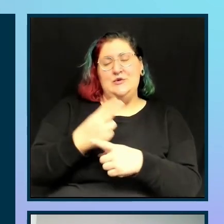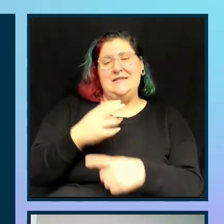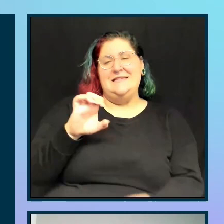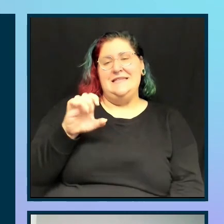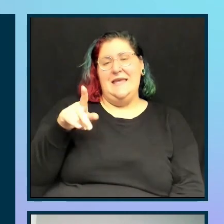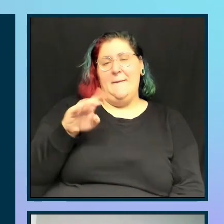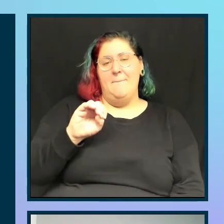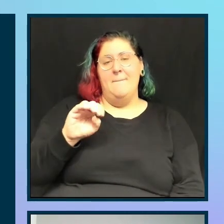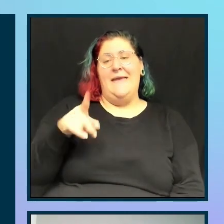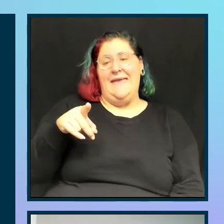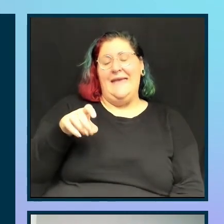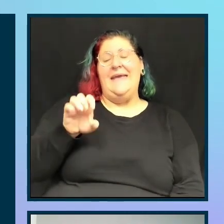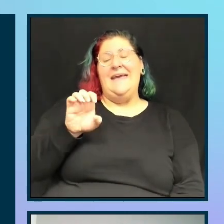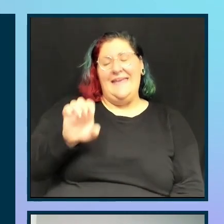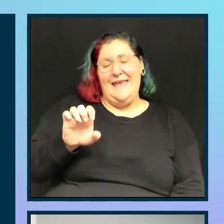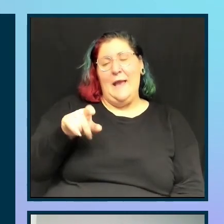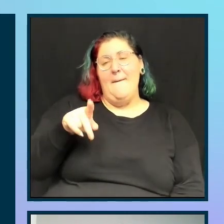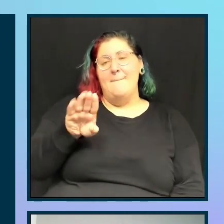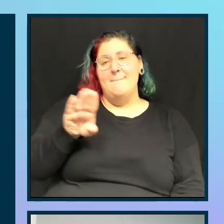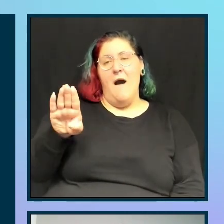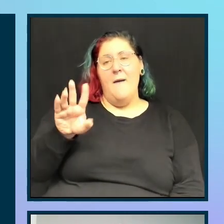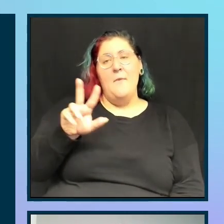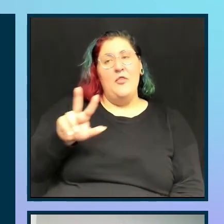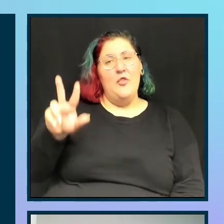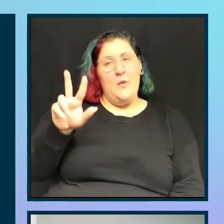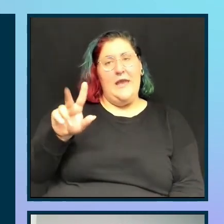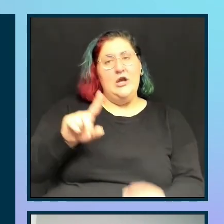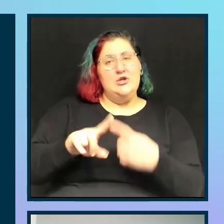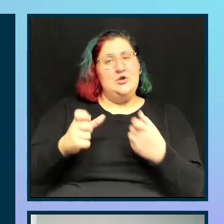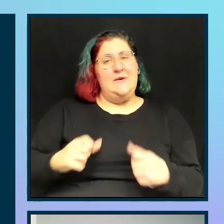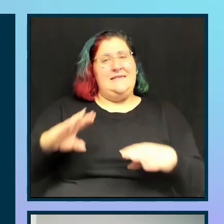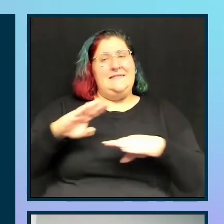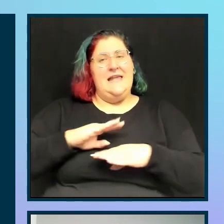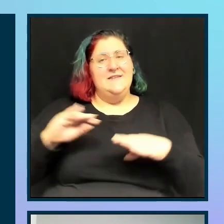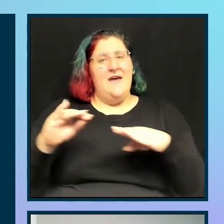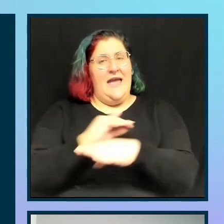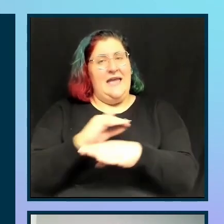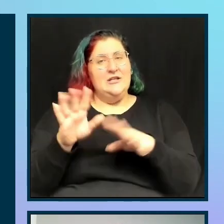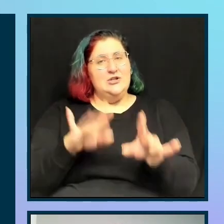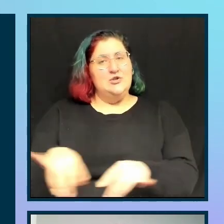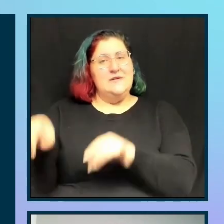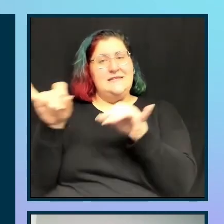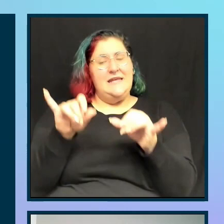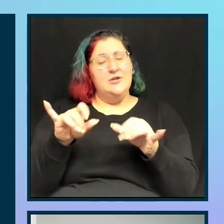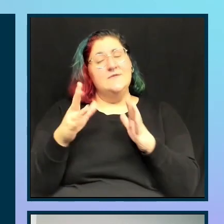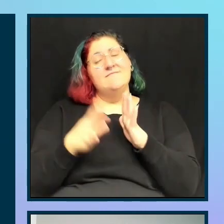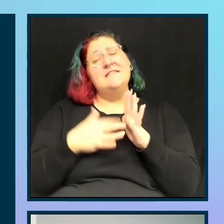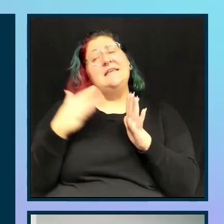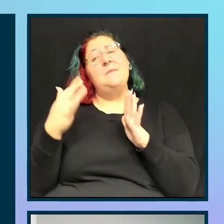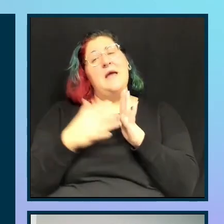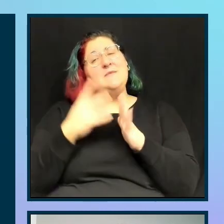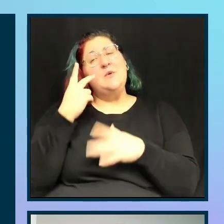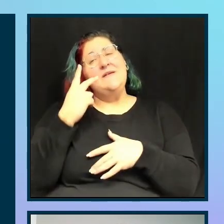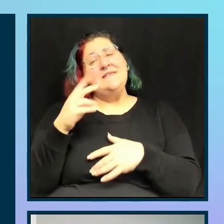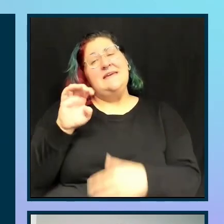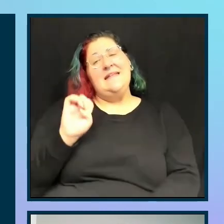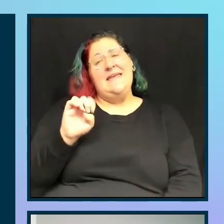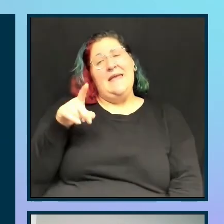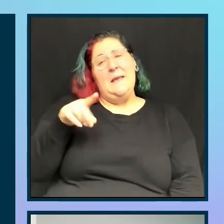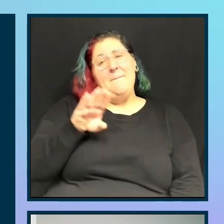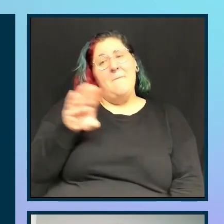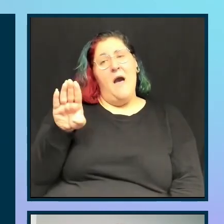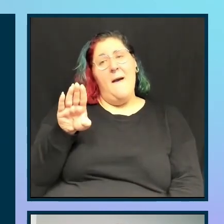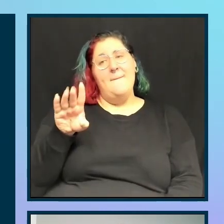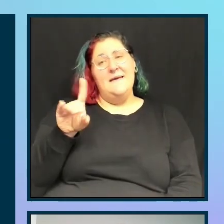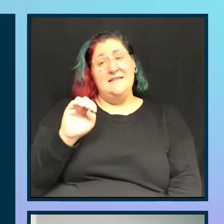standards. In some instances, we've seen EPUBs that are quite simply flat documents that are just nothing but a series